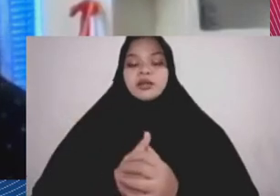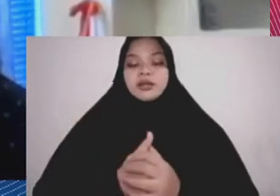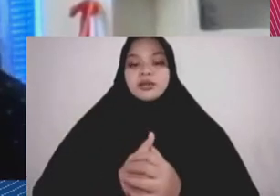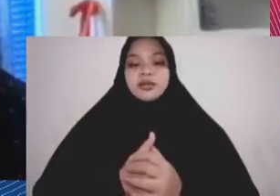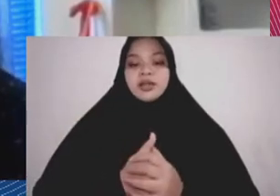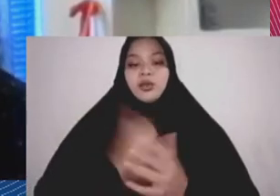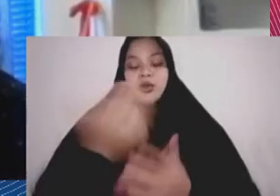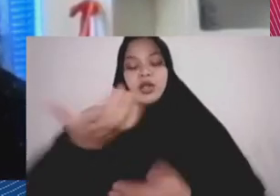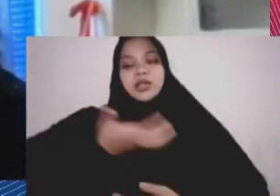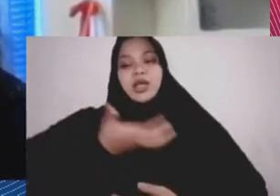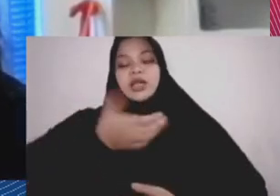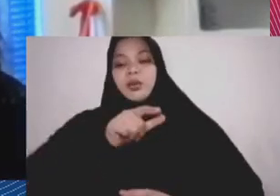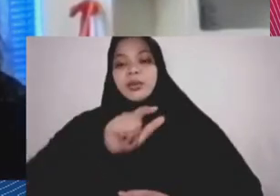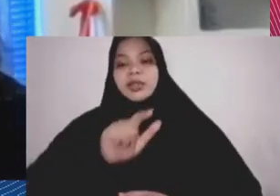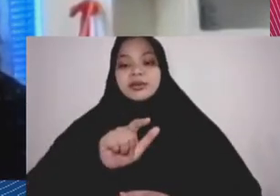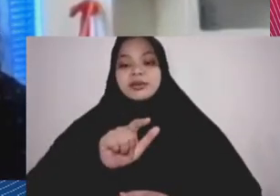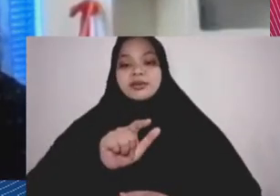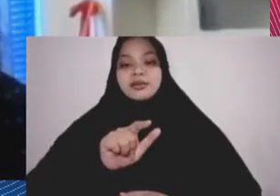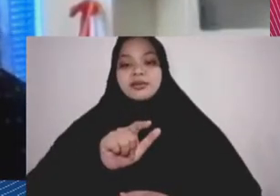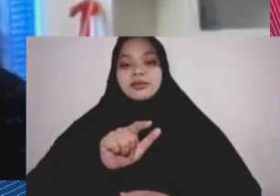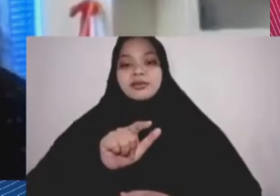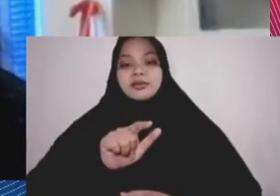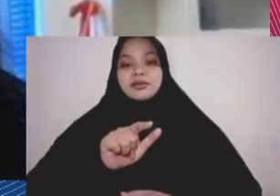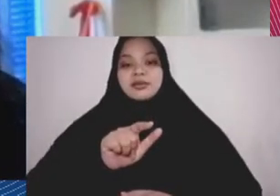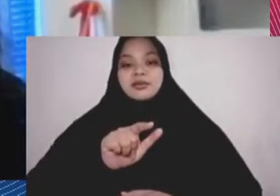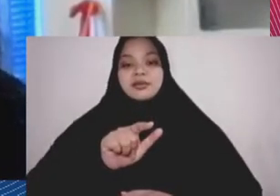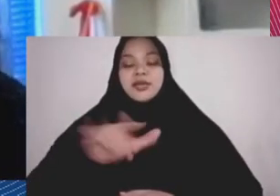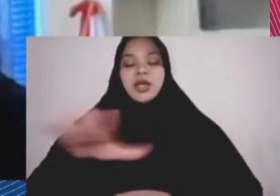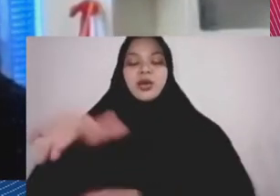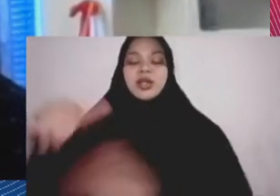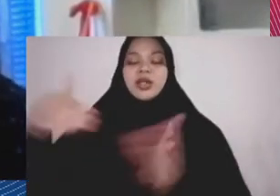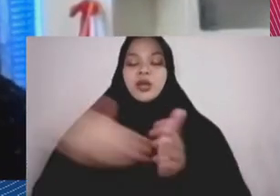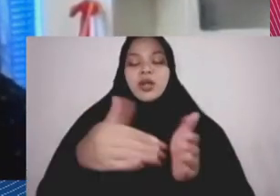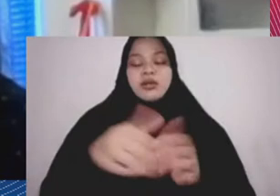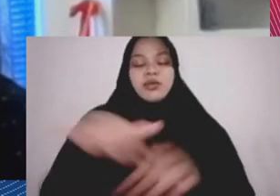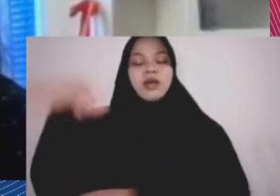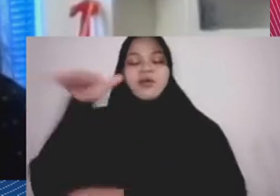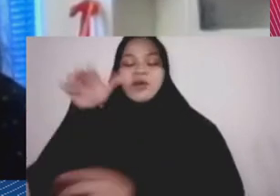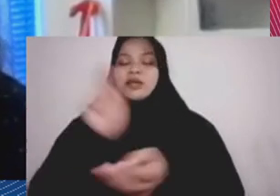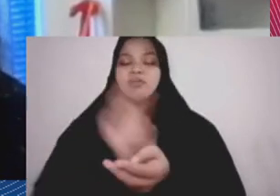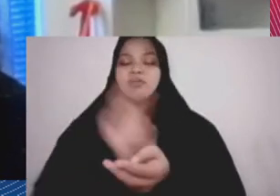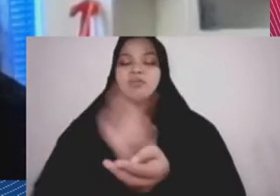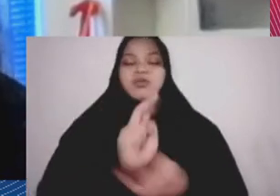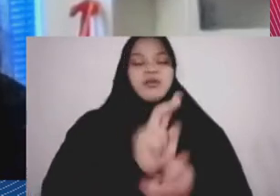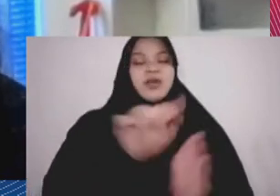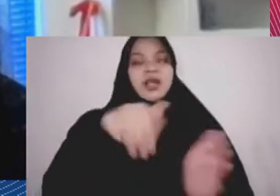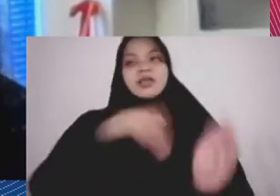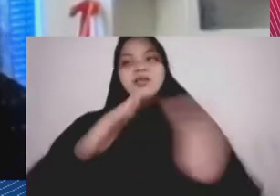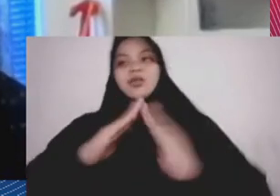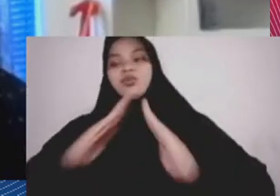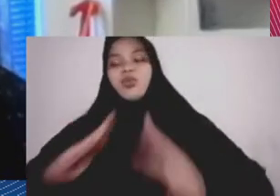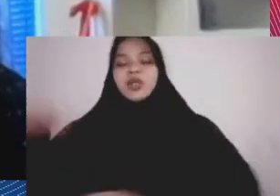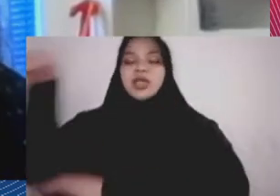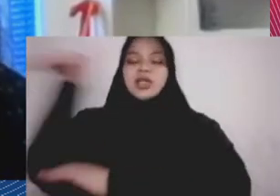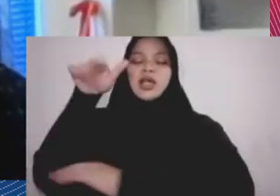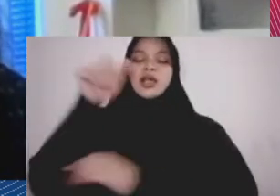end intimate partner violence, domestic violence, sexual violence, child